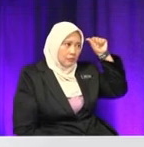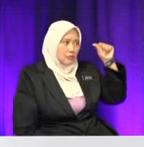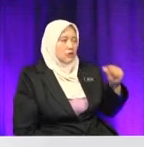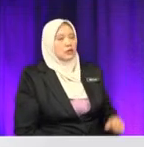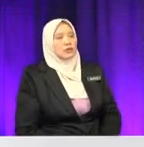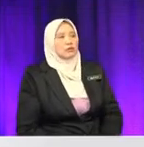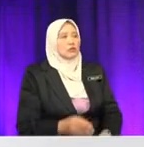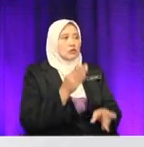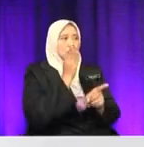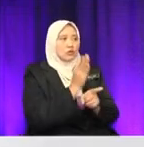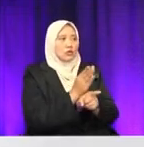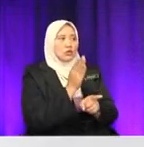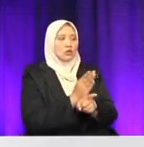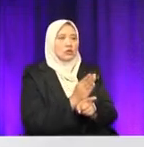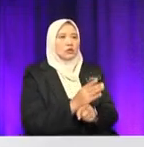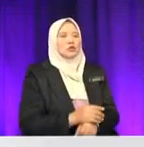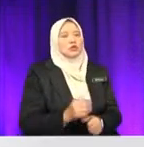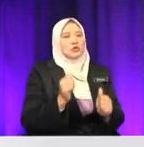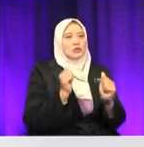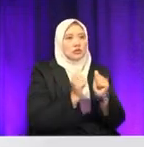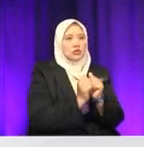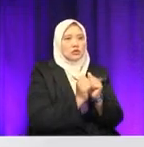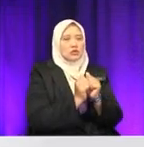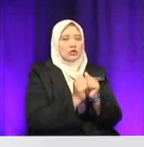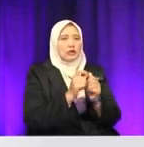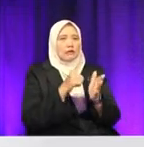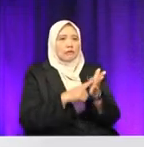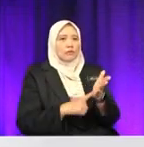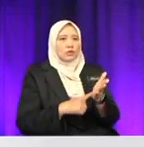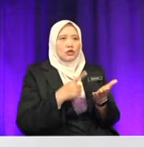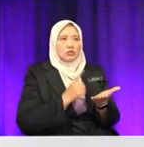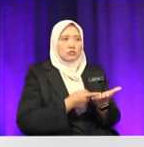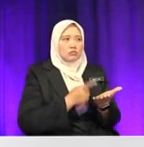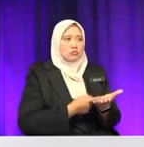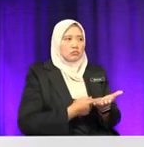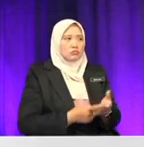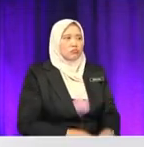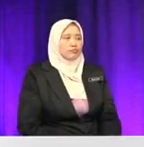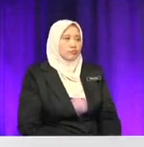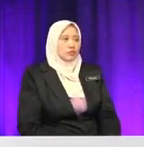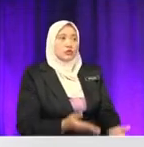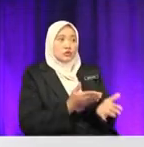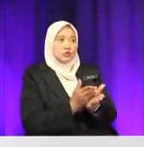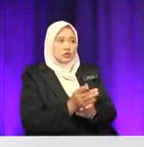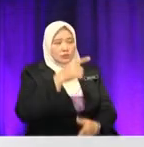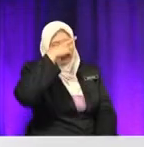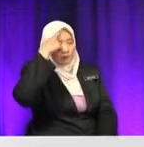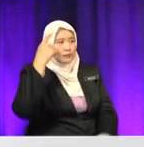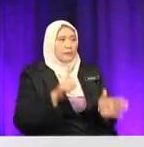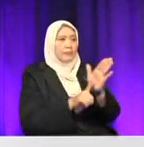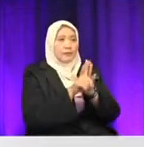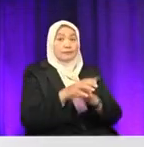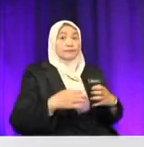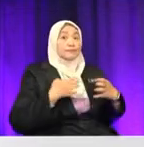you, Hasif. However, my second choice is cause high anxiety. This is because